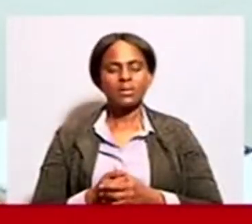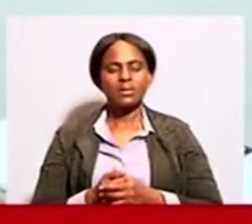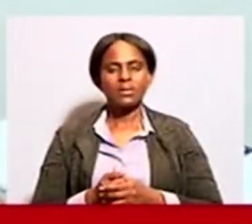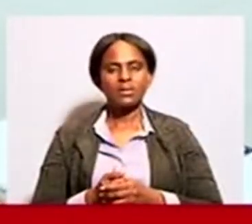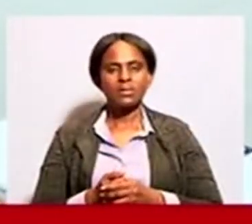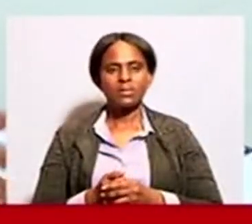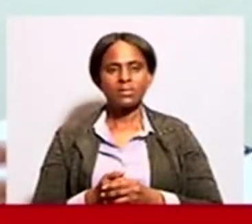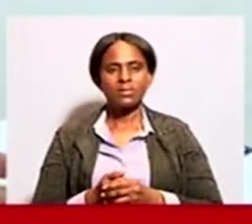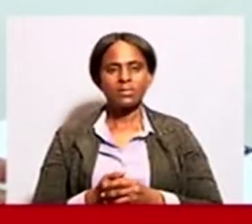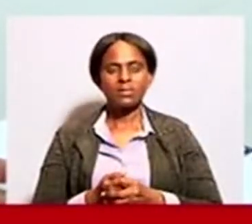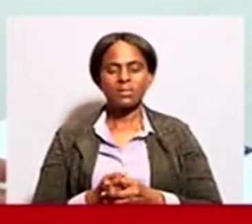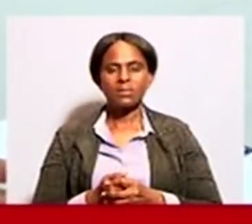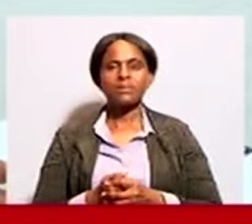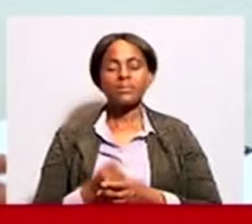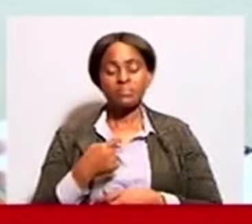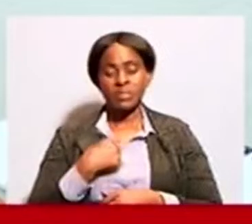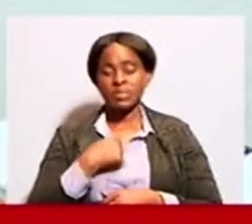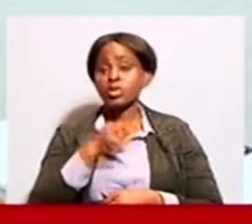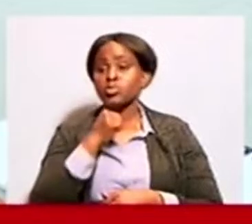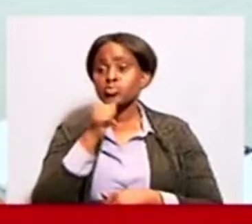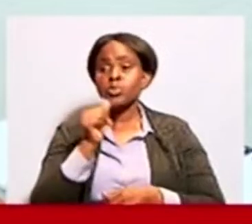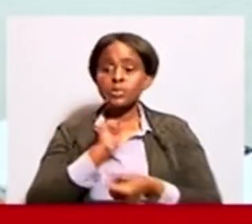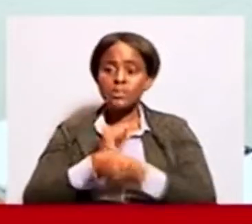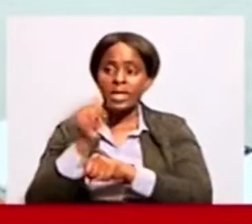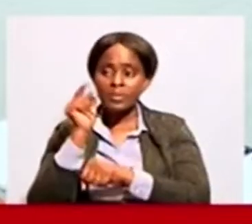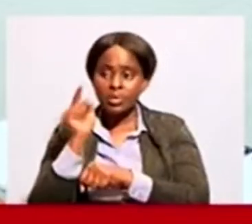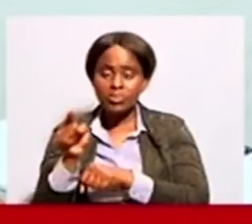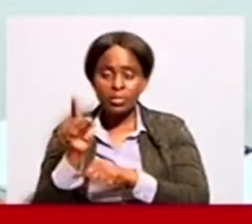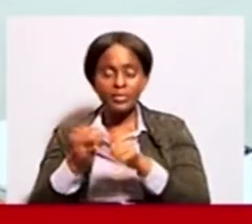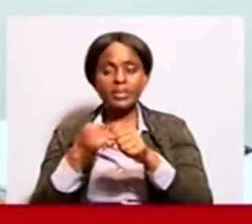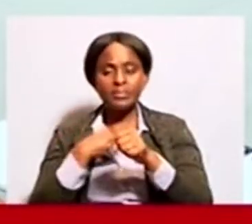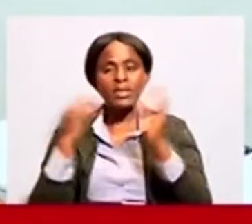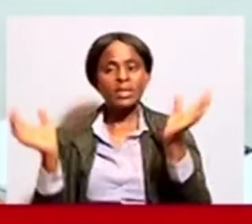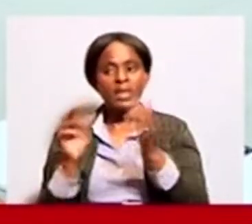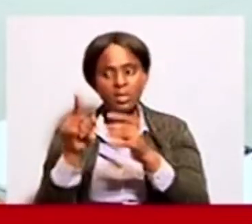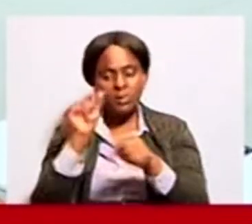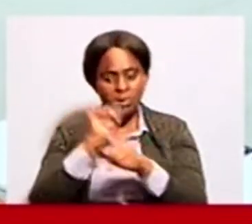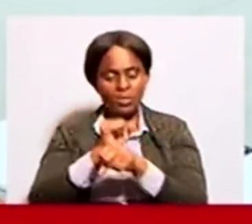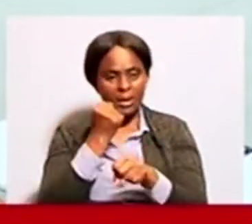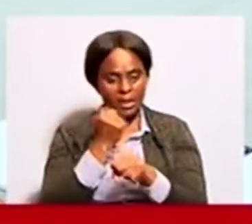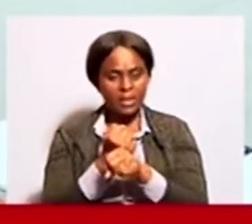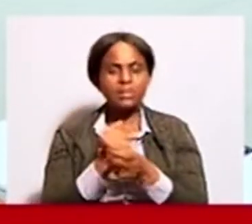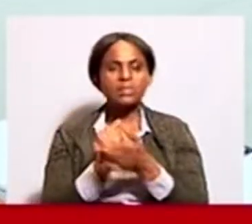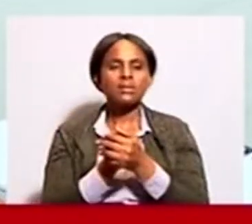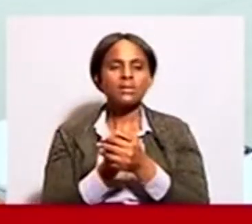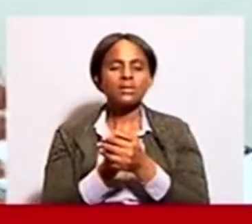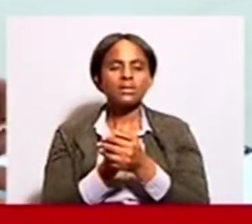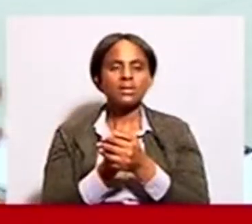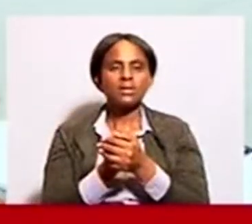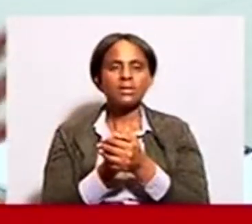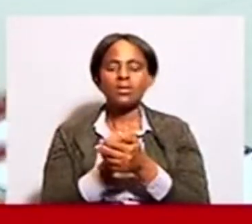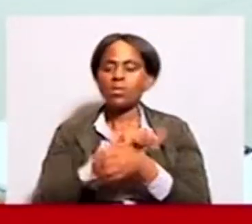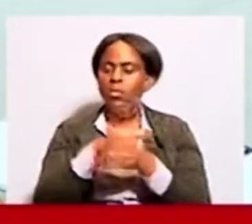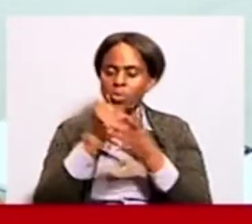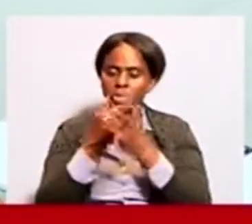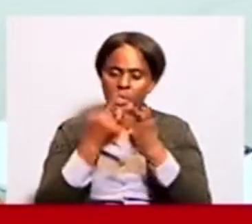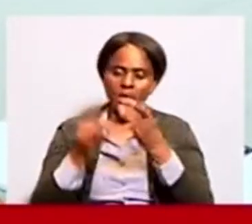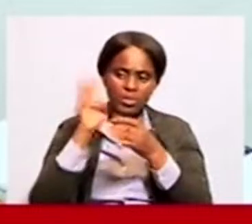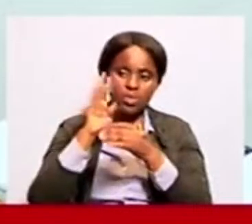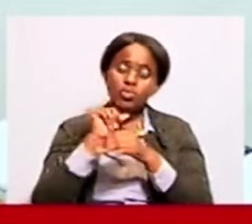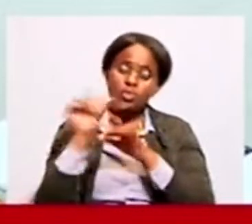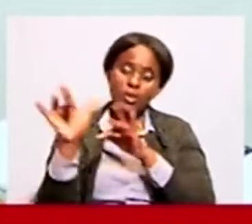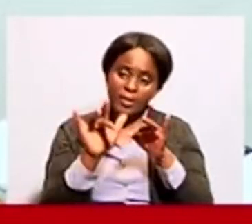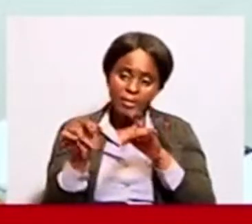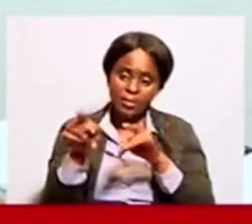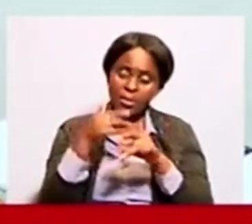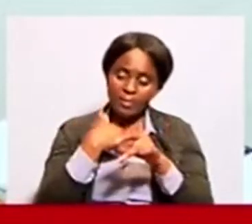So I'm not condemning you officers, but I want to encourage you to work very hard. But above, we will not spare you. That you